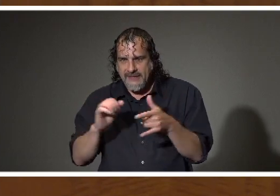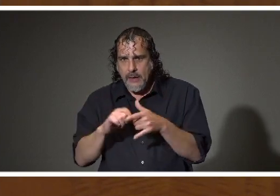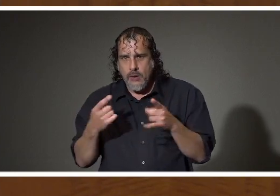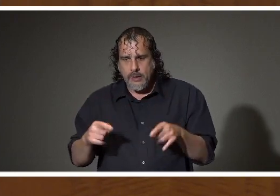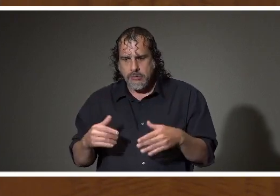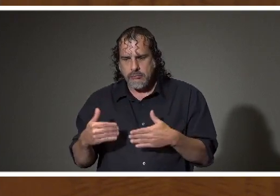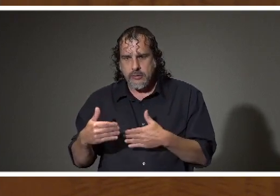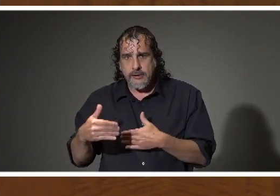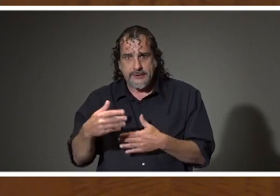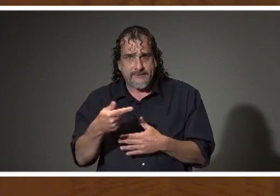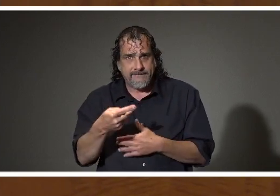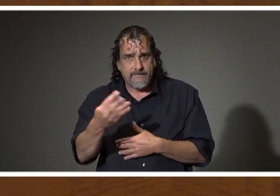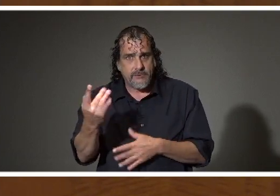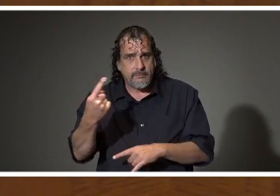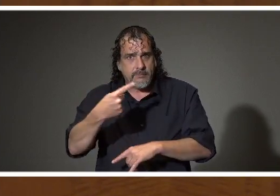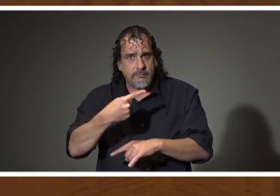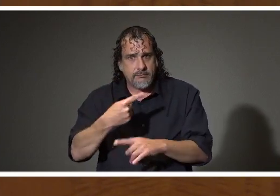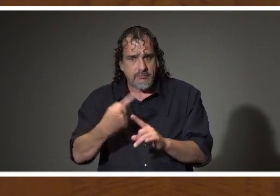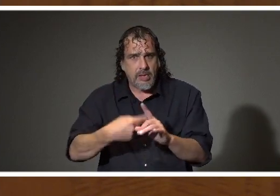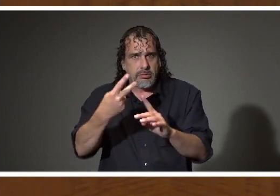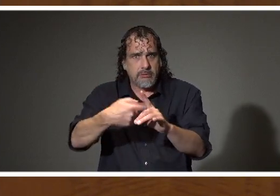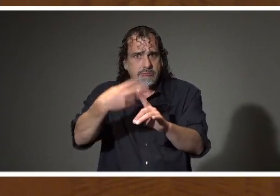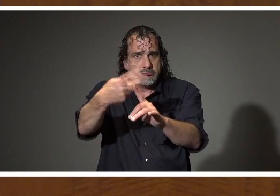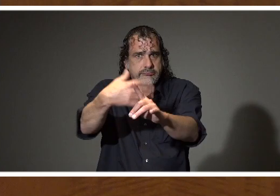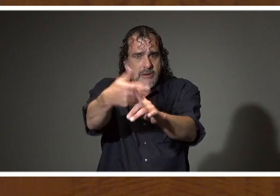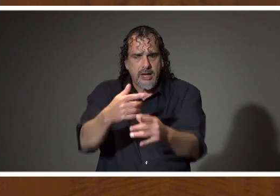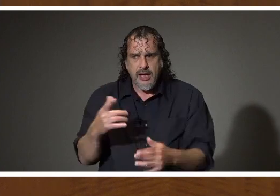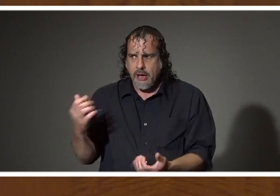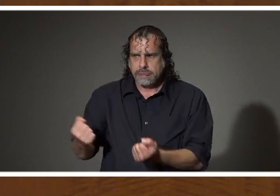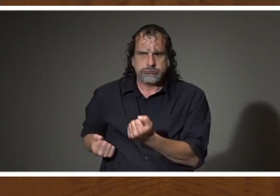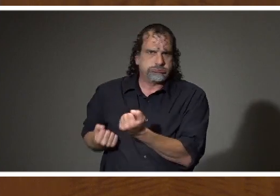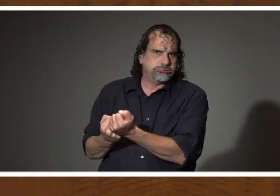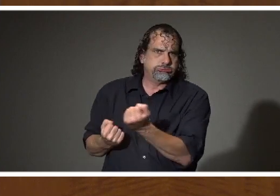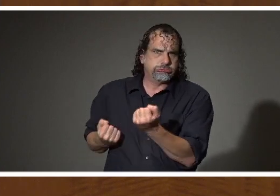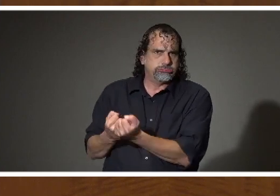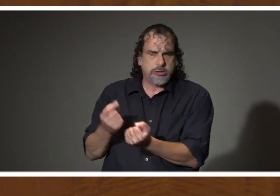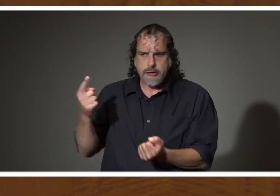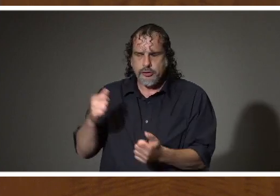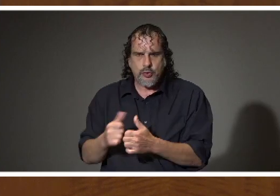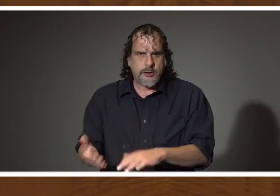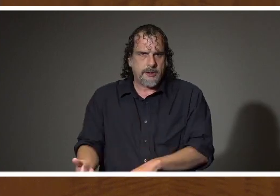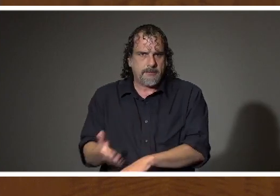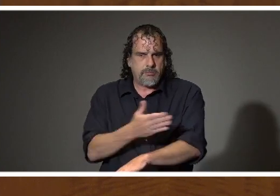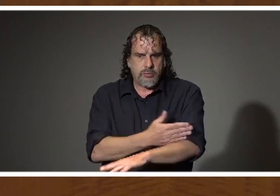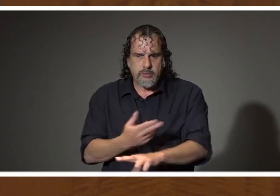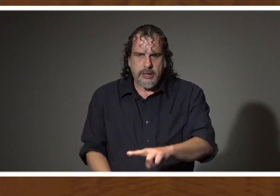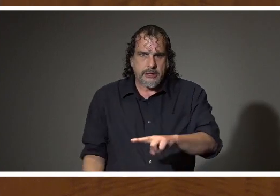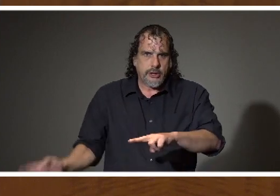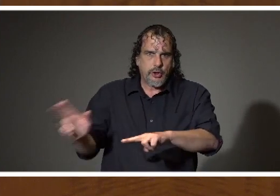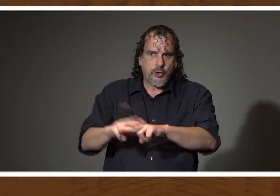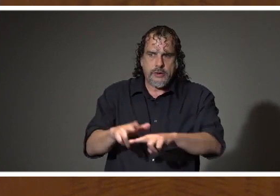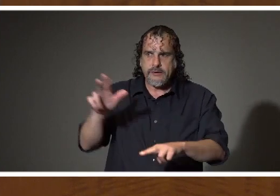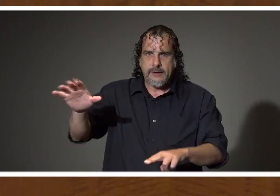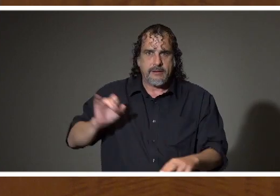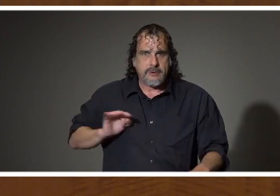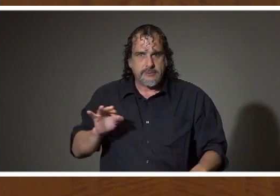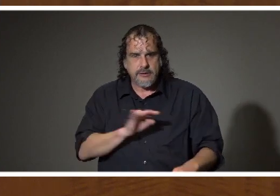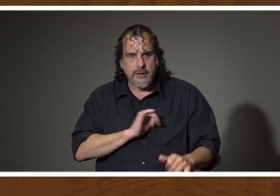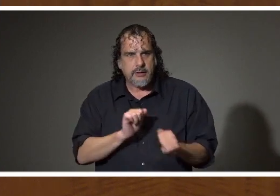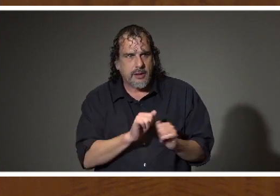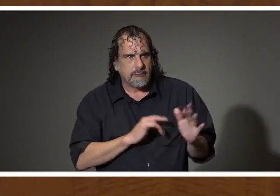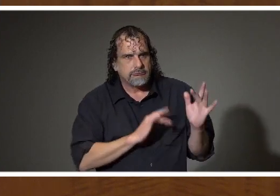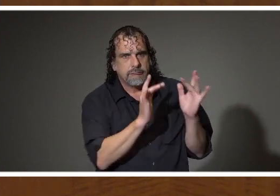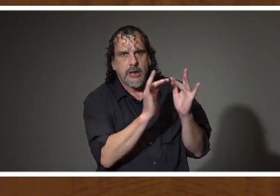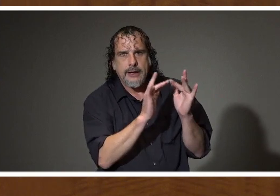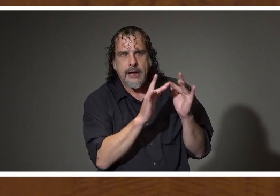months. I am fully supportive of their efforts to improve and increase the number of individuals that can contact